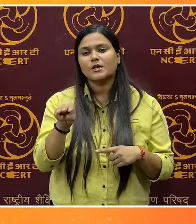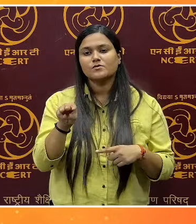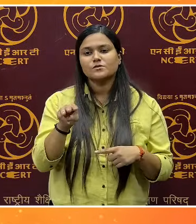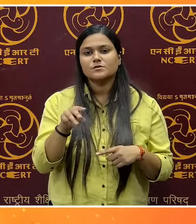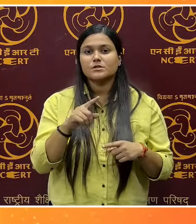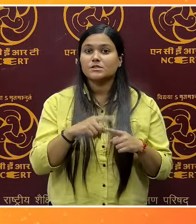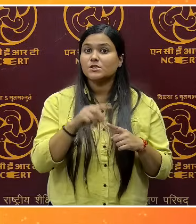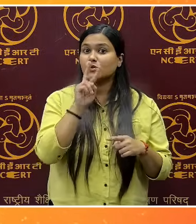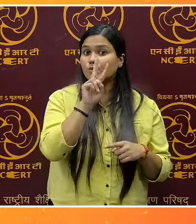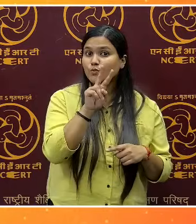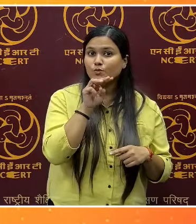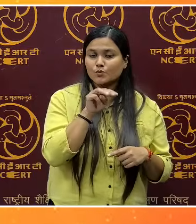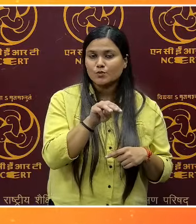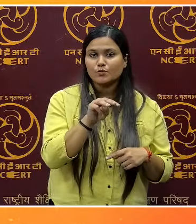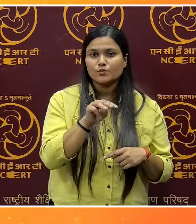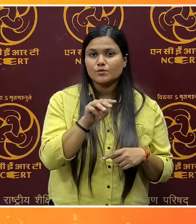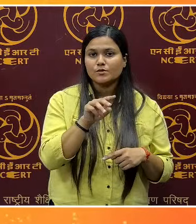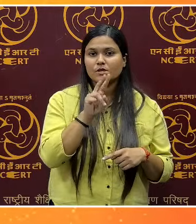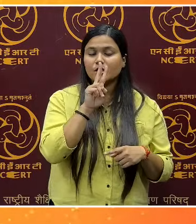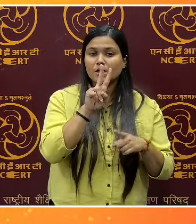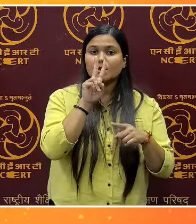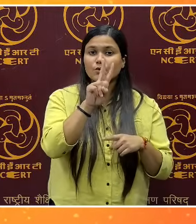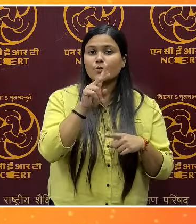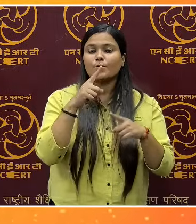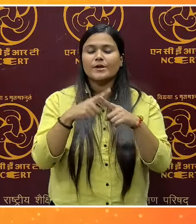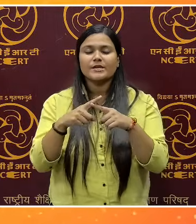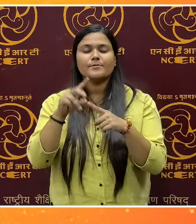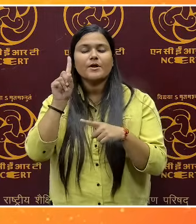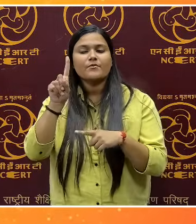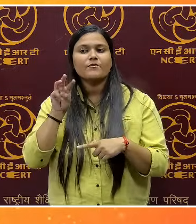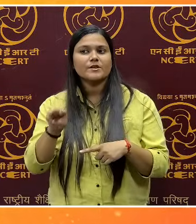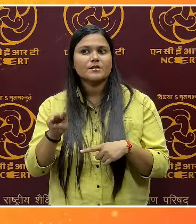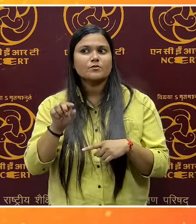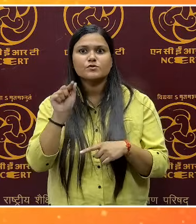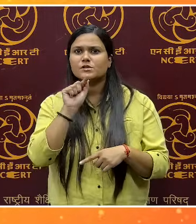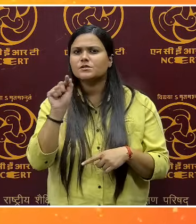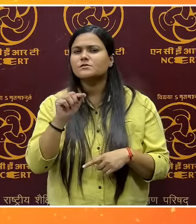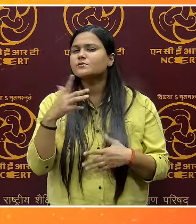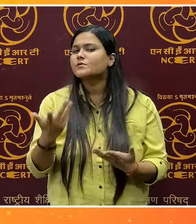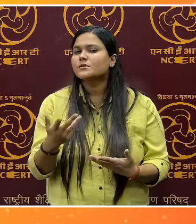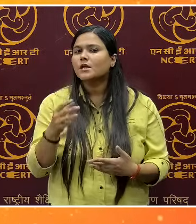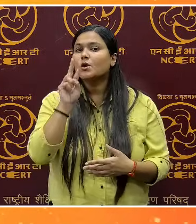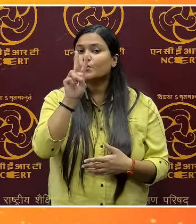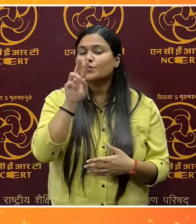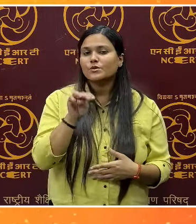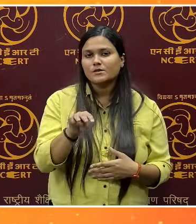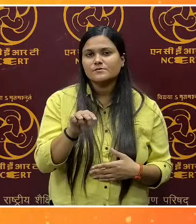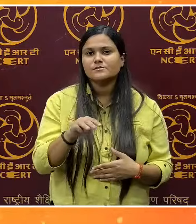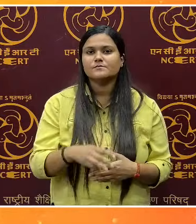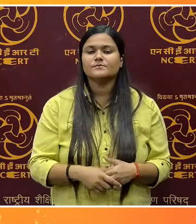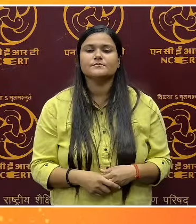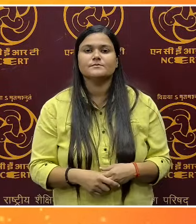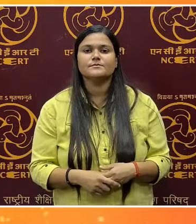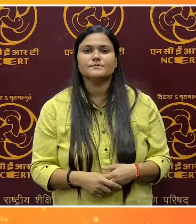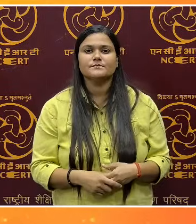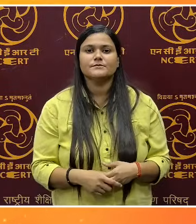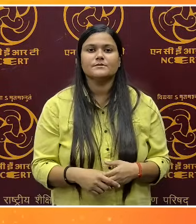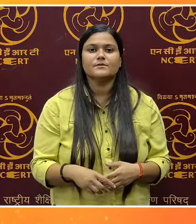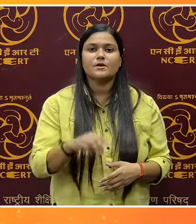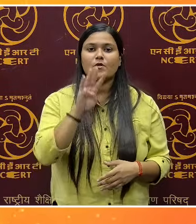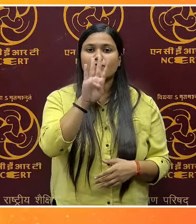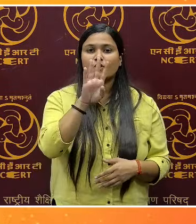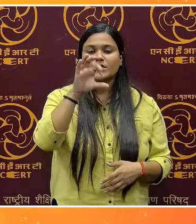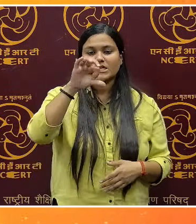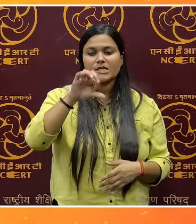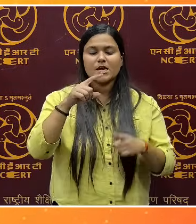children, sorry. It is 2 into 1000 is 2000. Second one, 7 square into 2 cube. It is 49 into